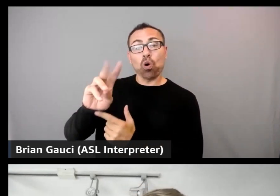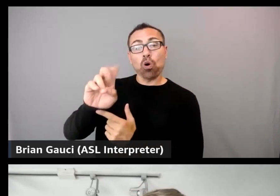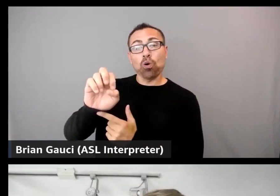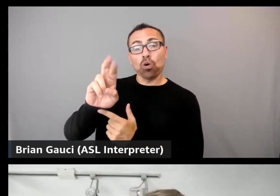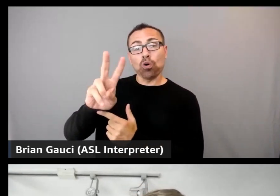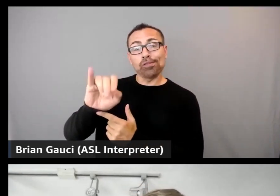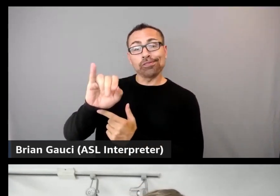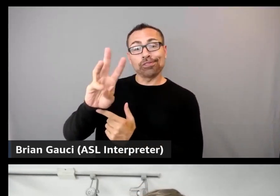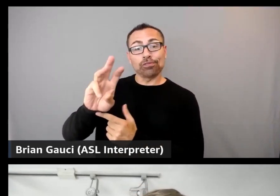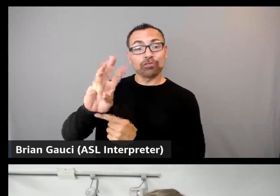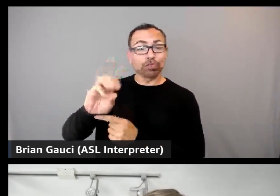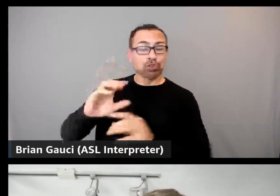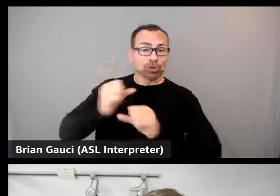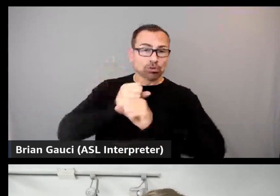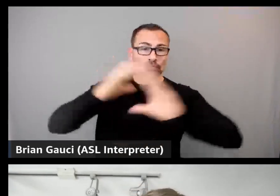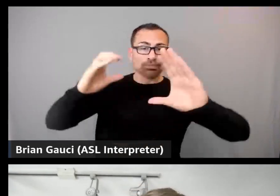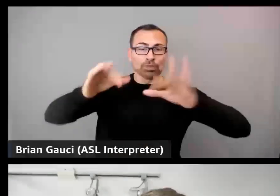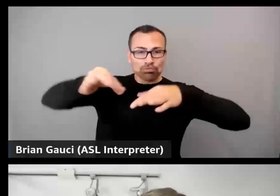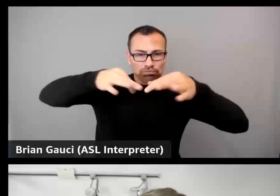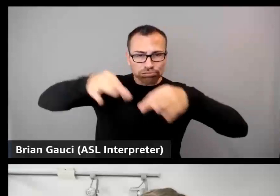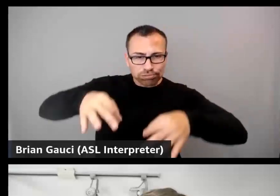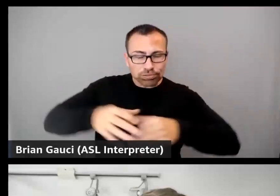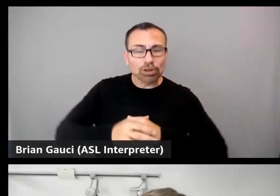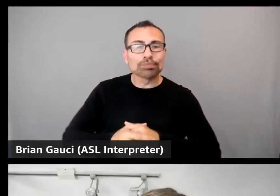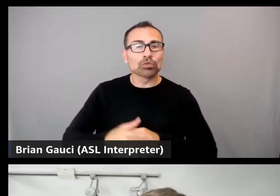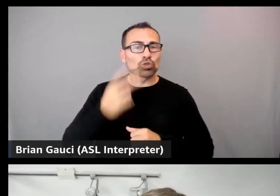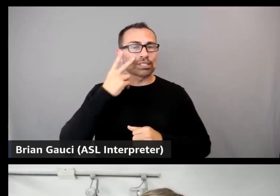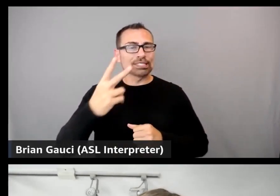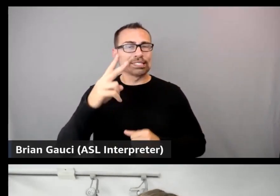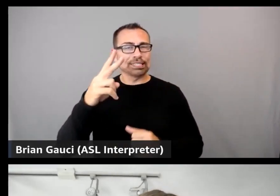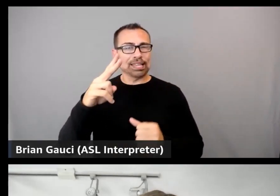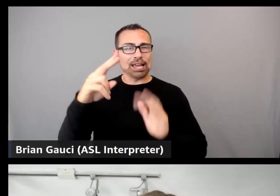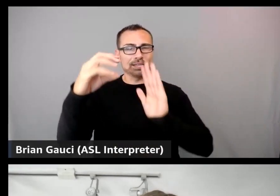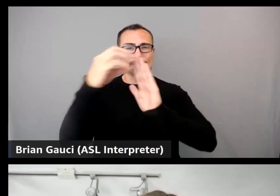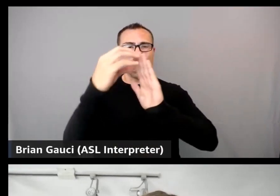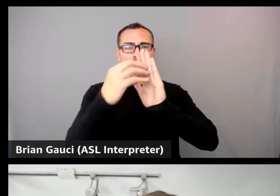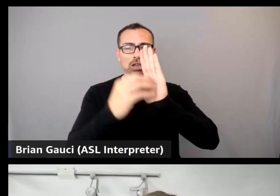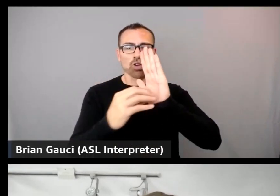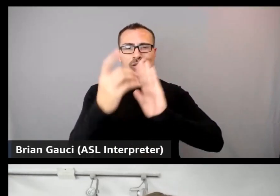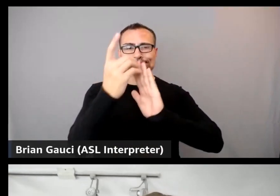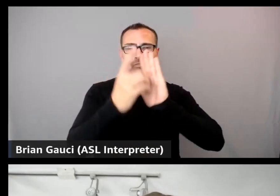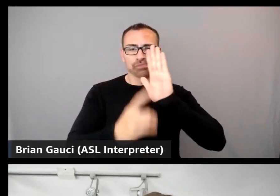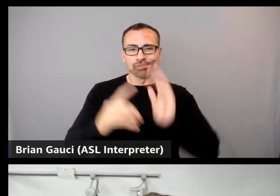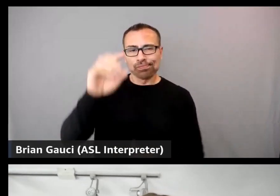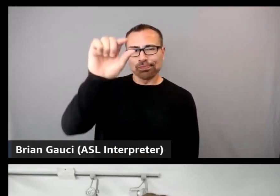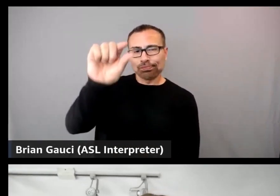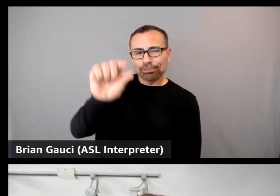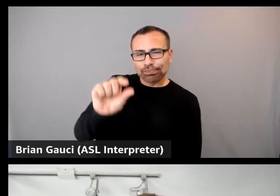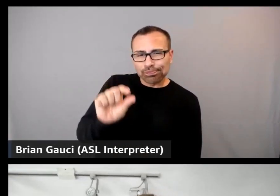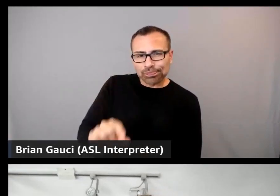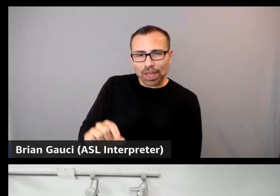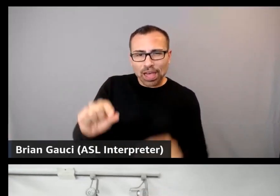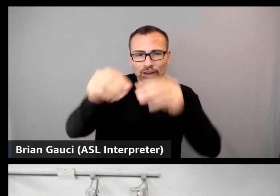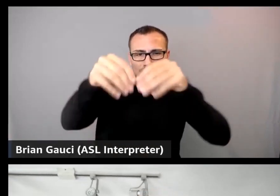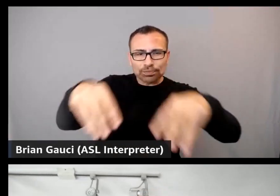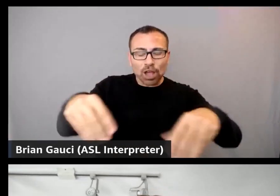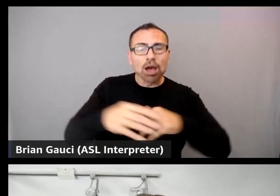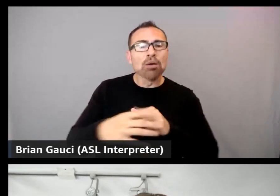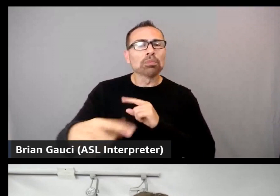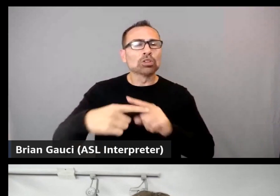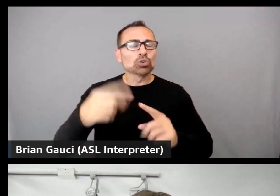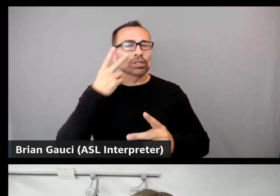diagram. You can click through and see like what are the pipelines about. All that rich data is in our console. And so